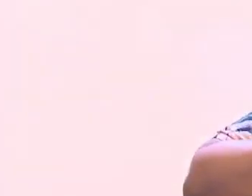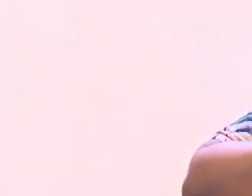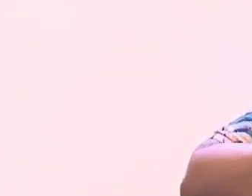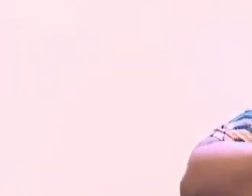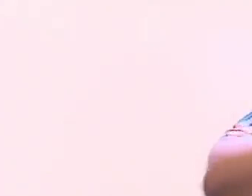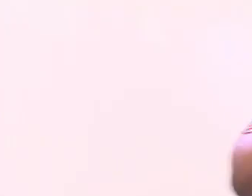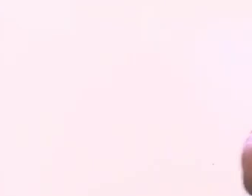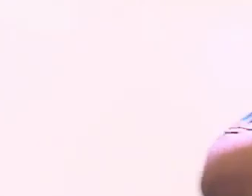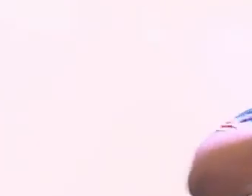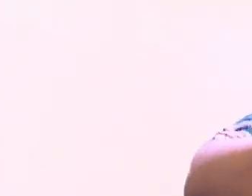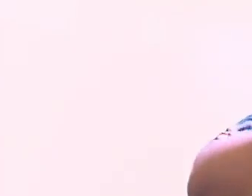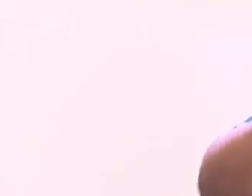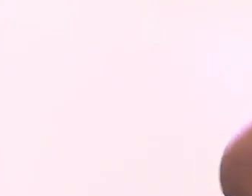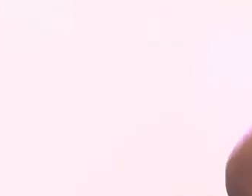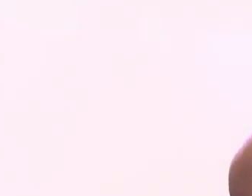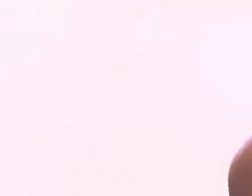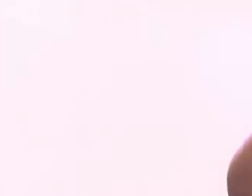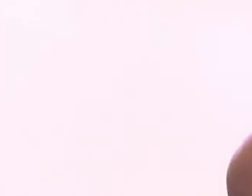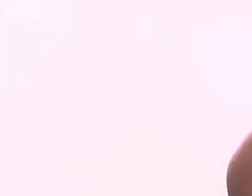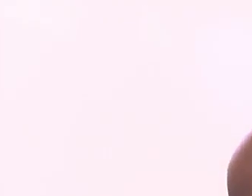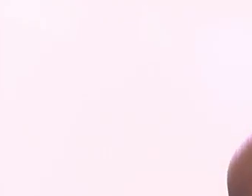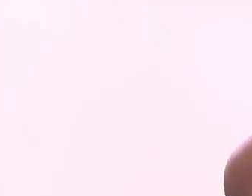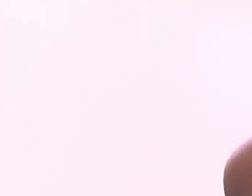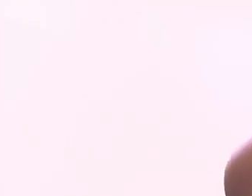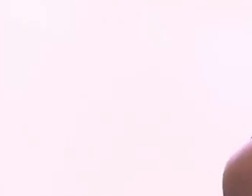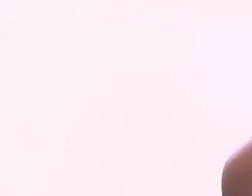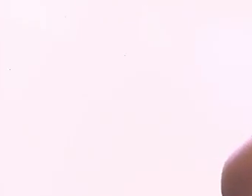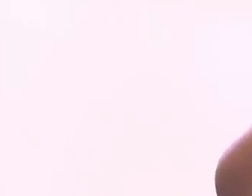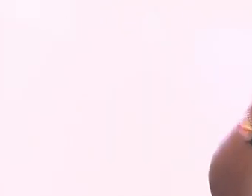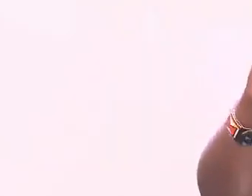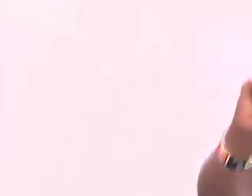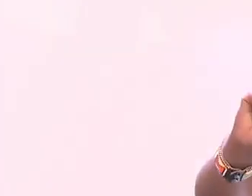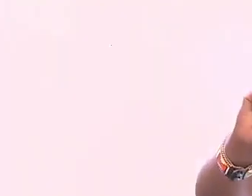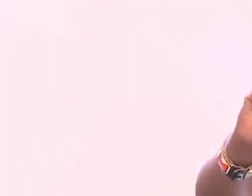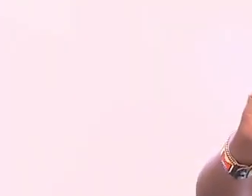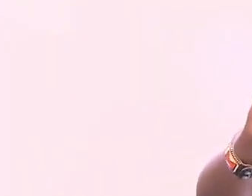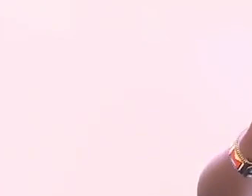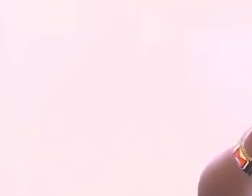We move to our next panelist. We have Sarah.